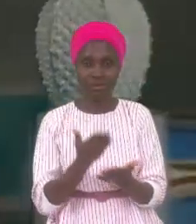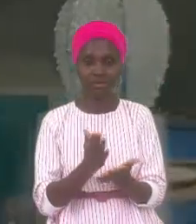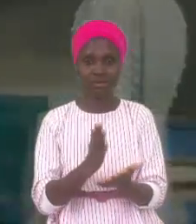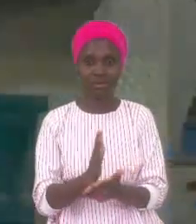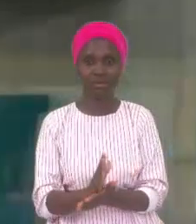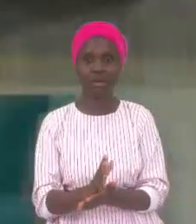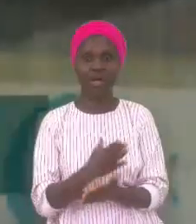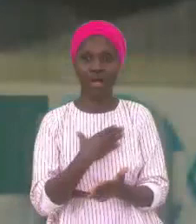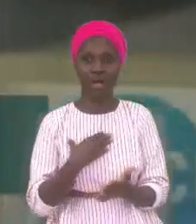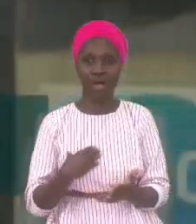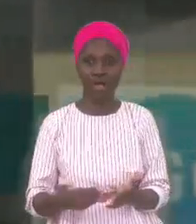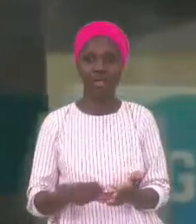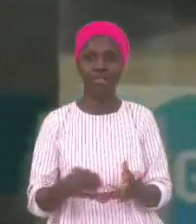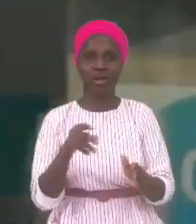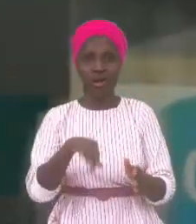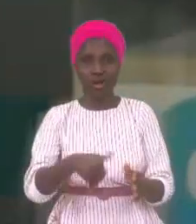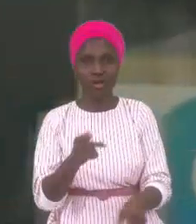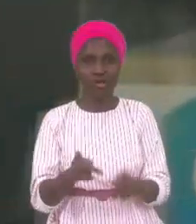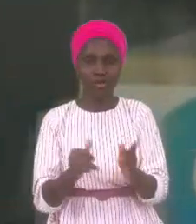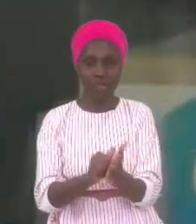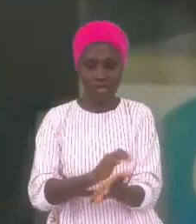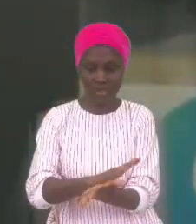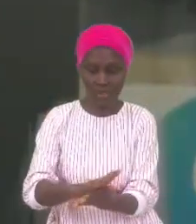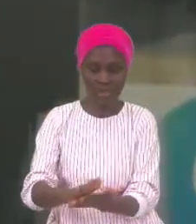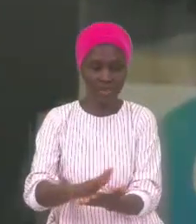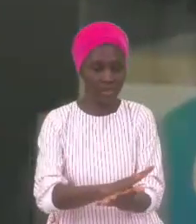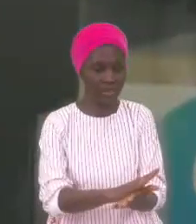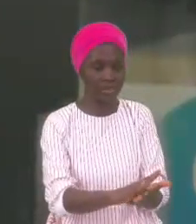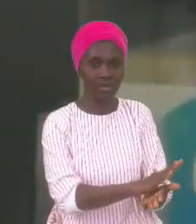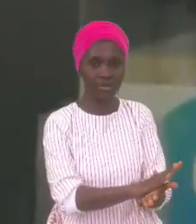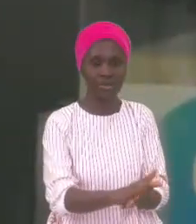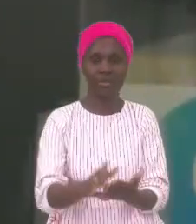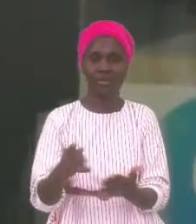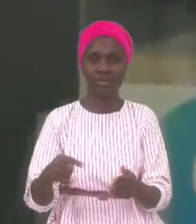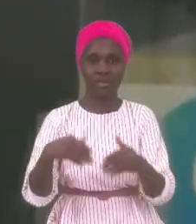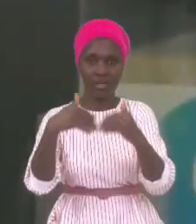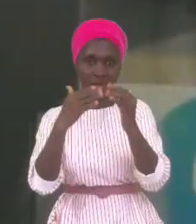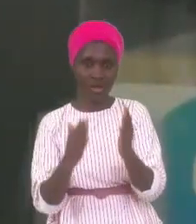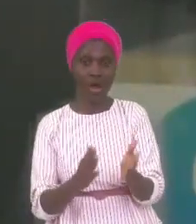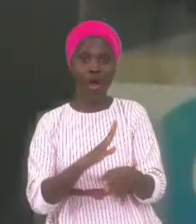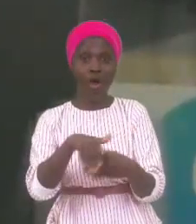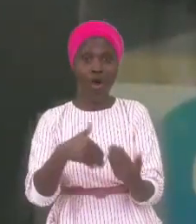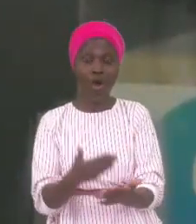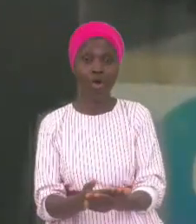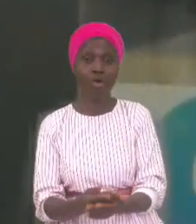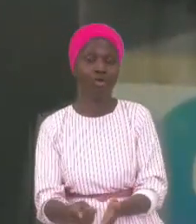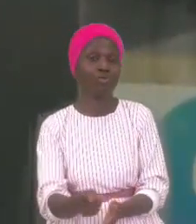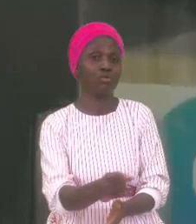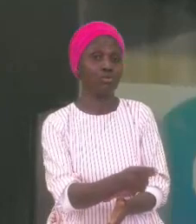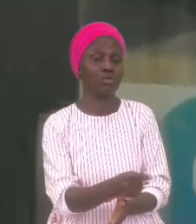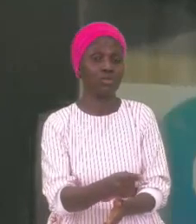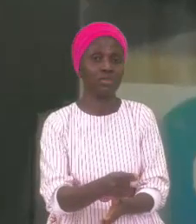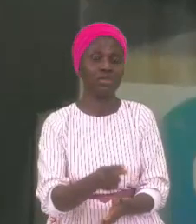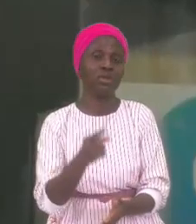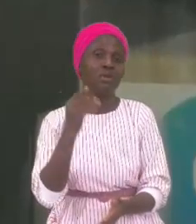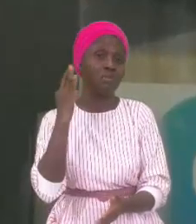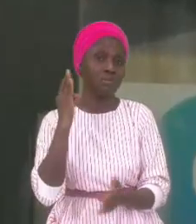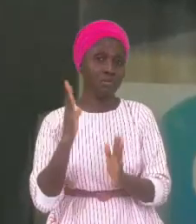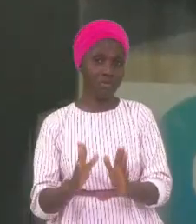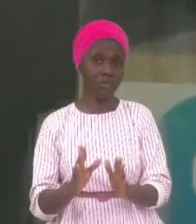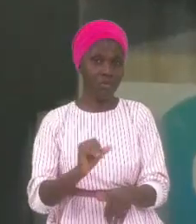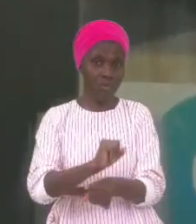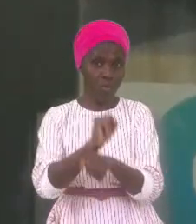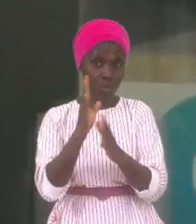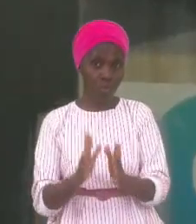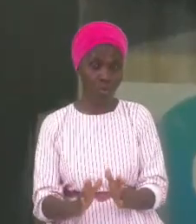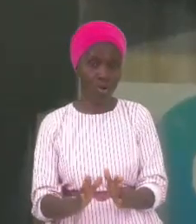clean and do all these things, all those ministers in their various capacities, they minister to the body, the